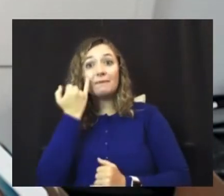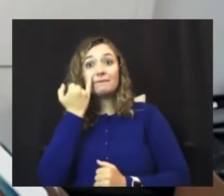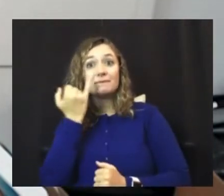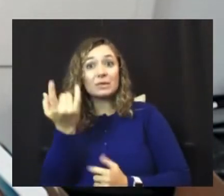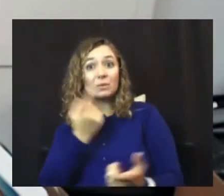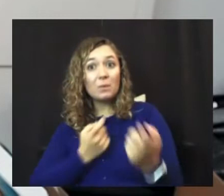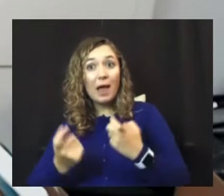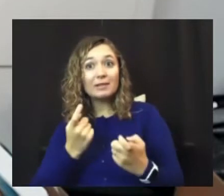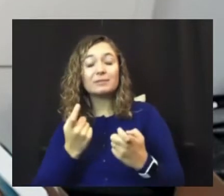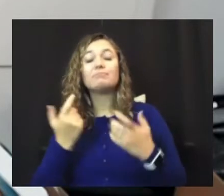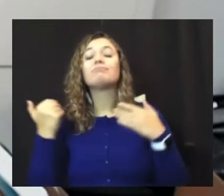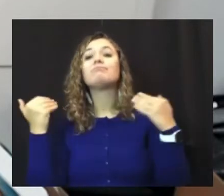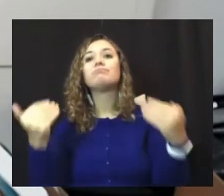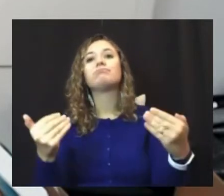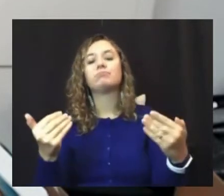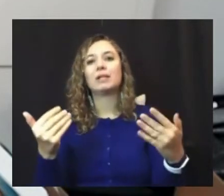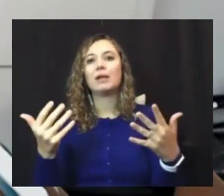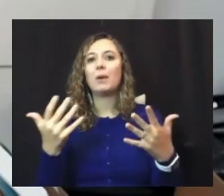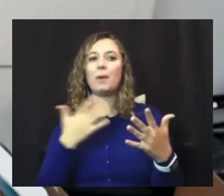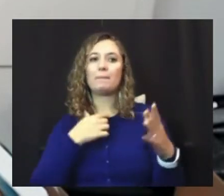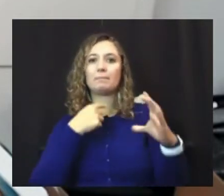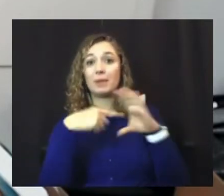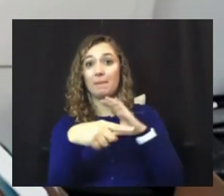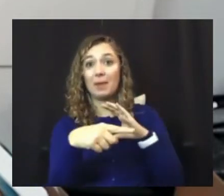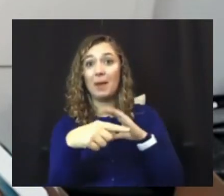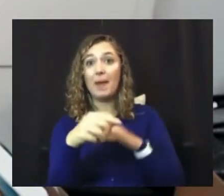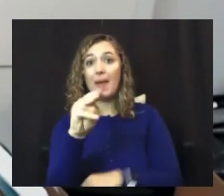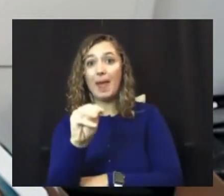out to me. My email is